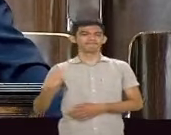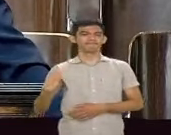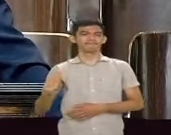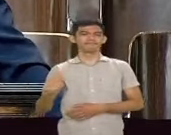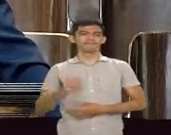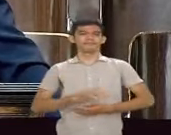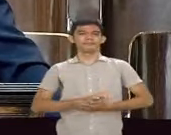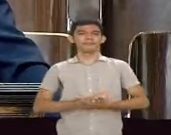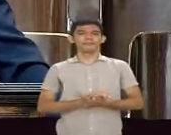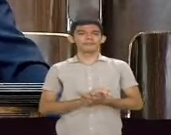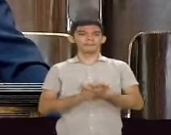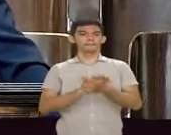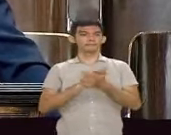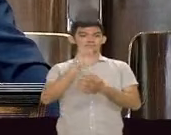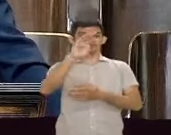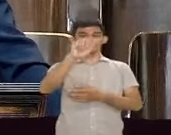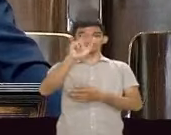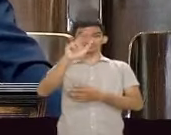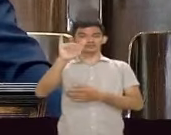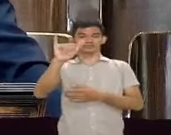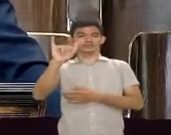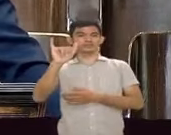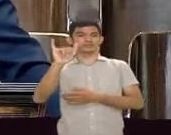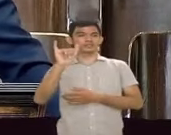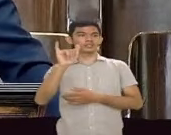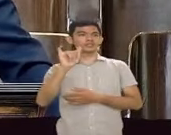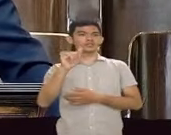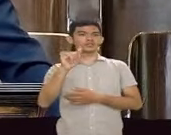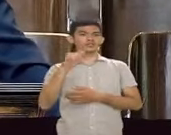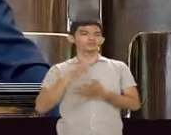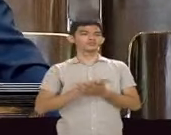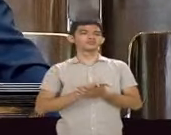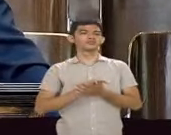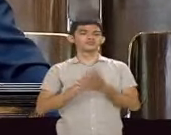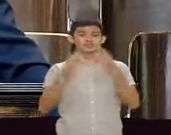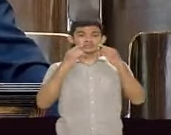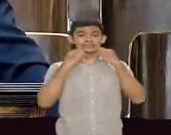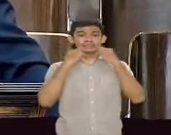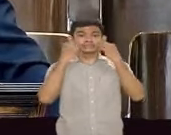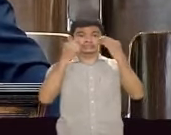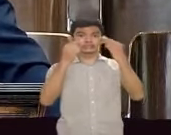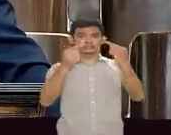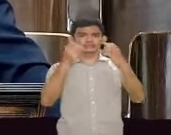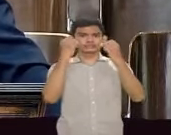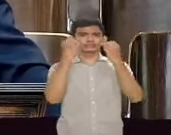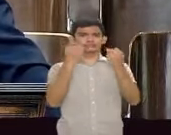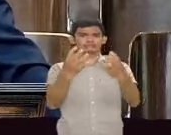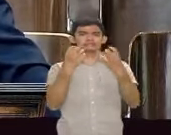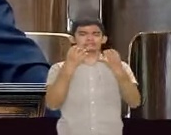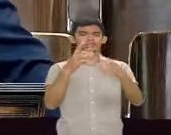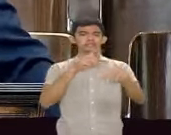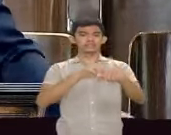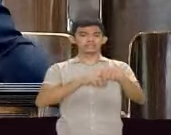rate, Mary will be mentioned more than any time of the year.